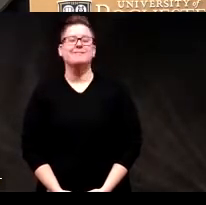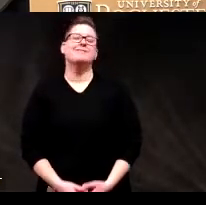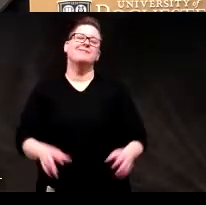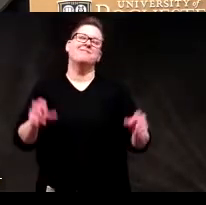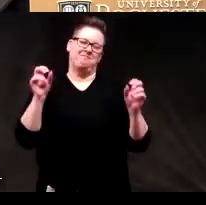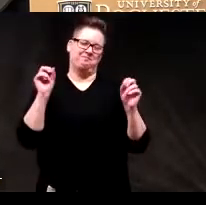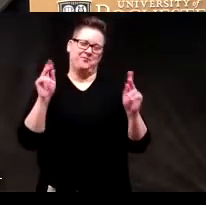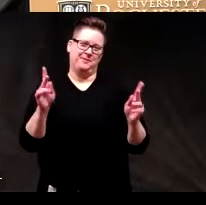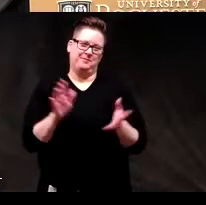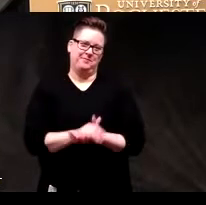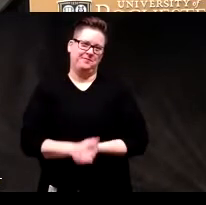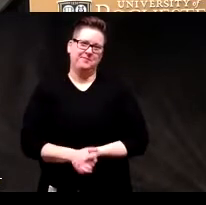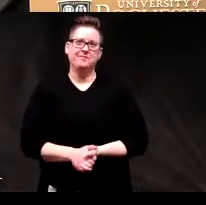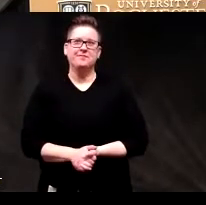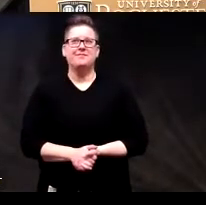Okay.